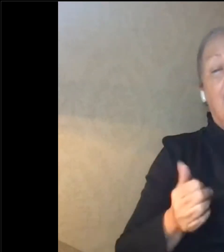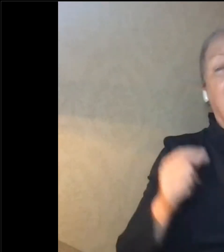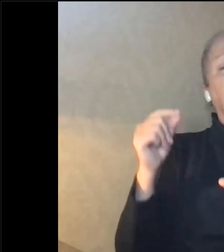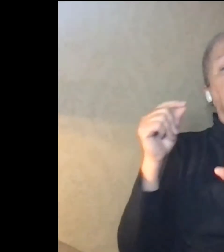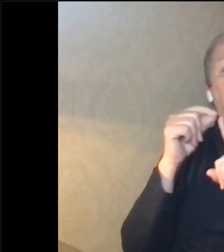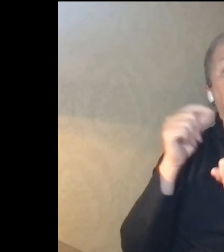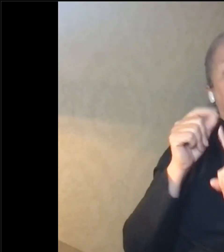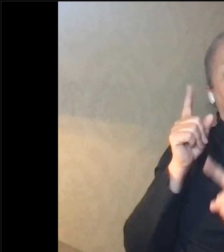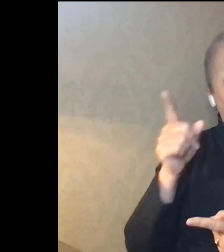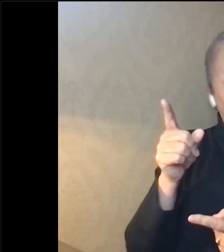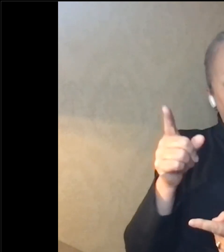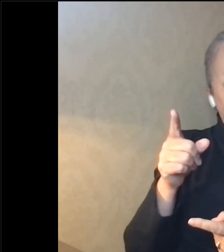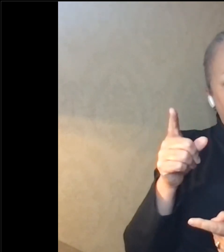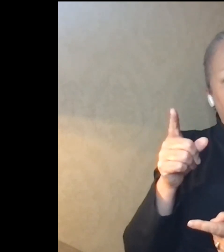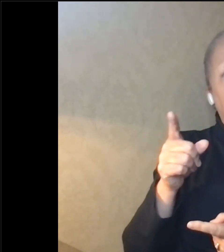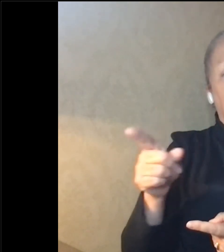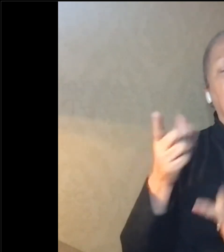They had collected